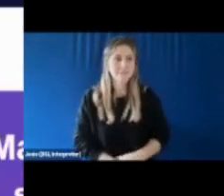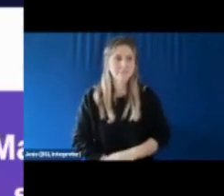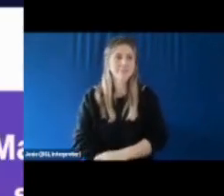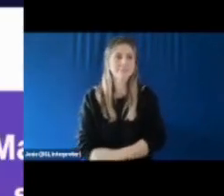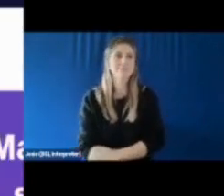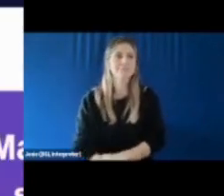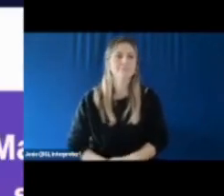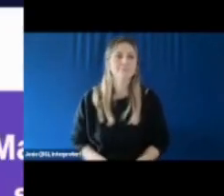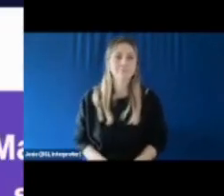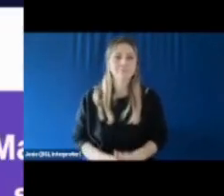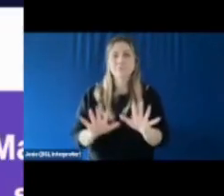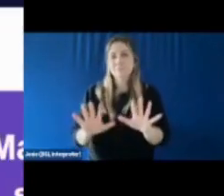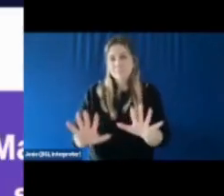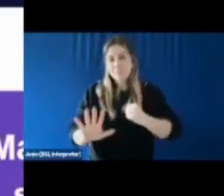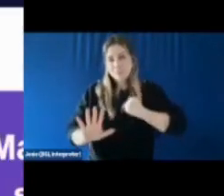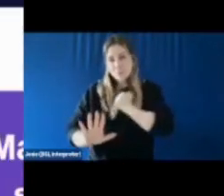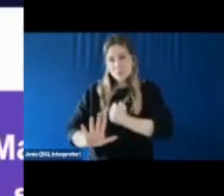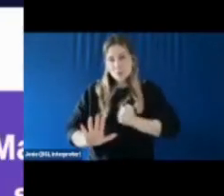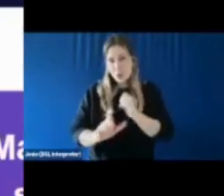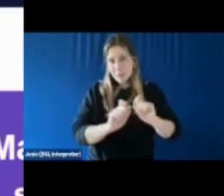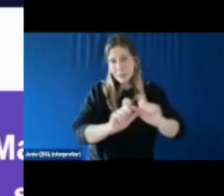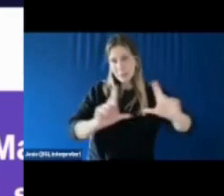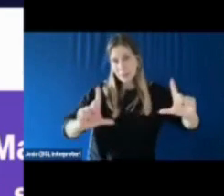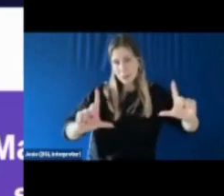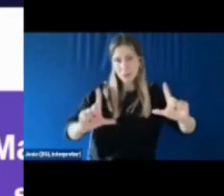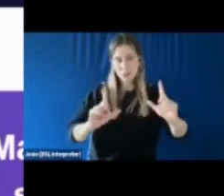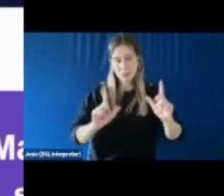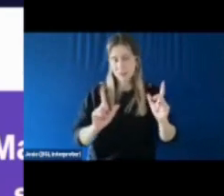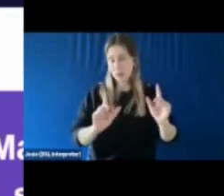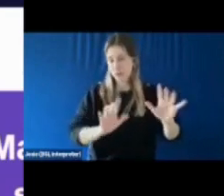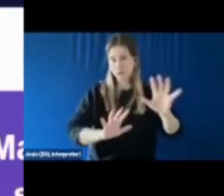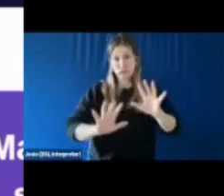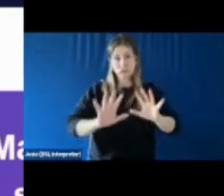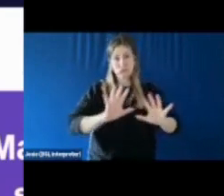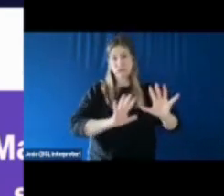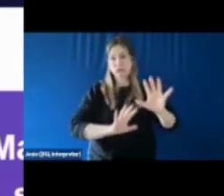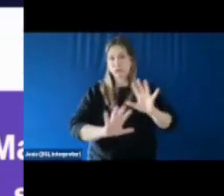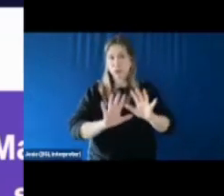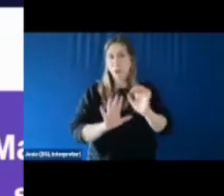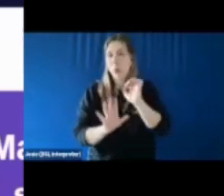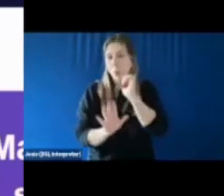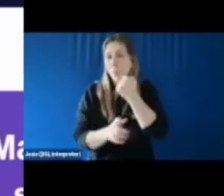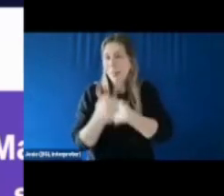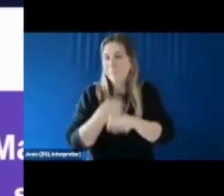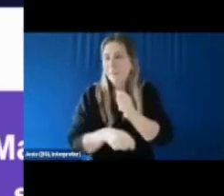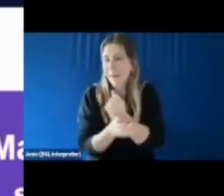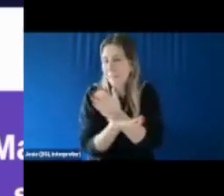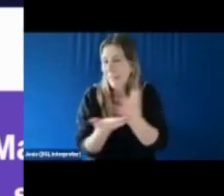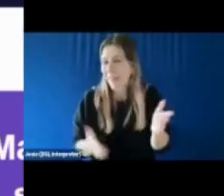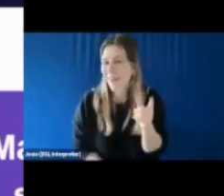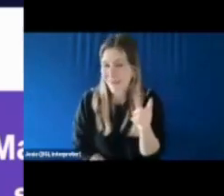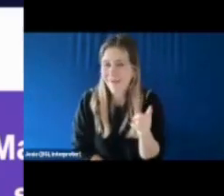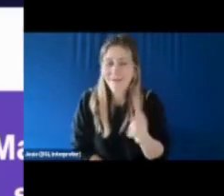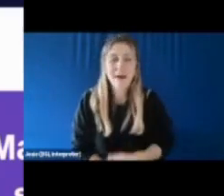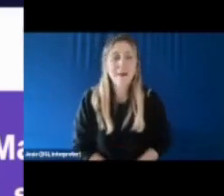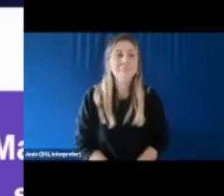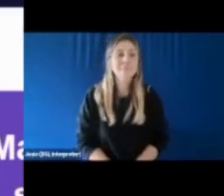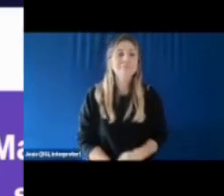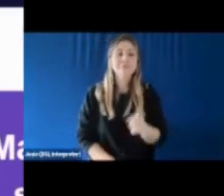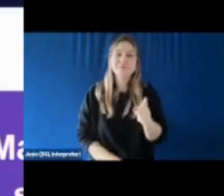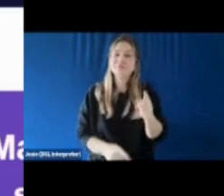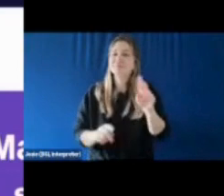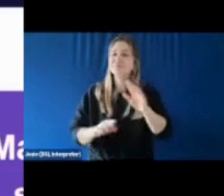this. There's a lot to look at, but it will start to make sense as I talk you through it. So I've taken this table from the Illuminate